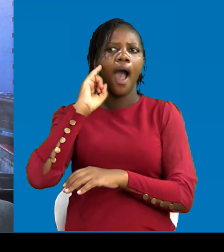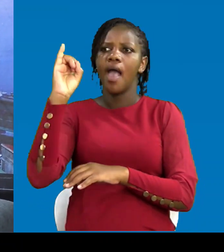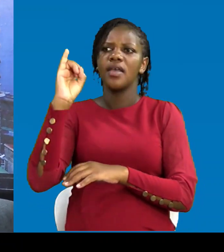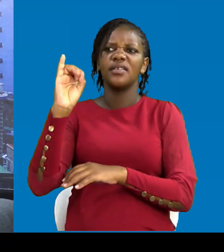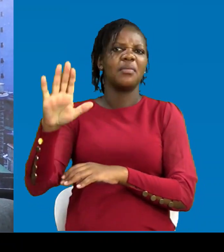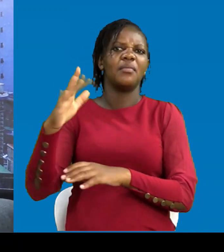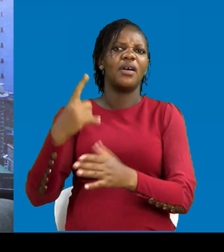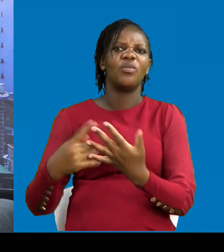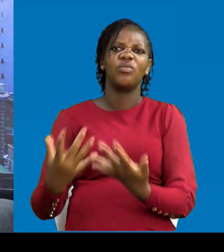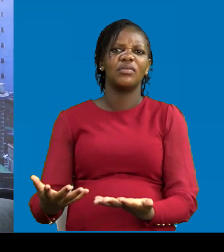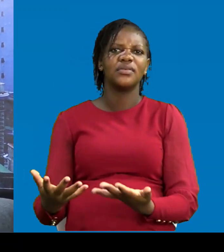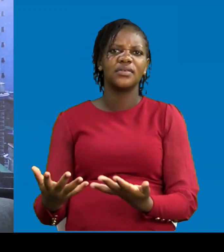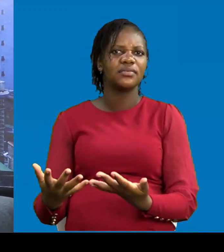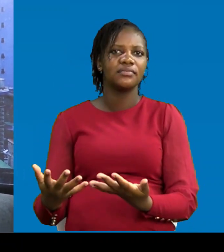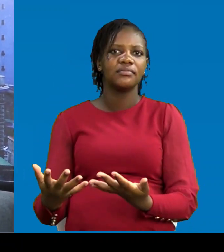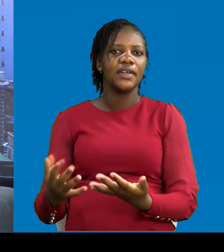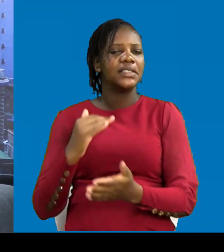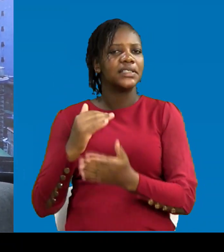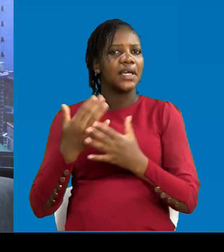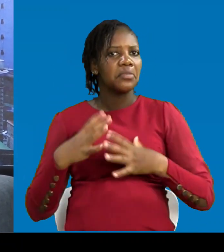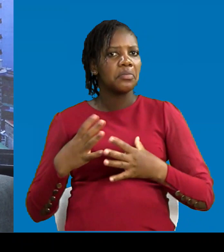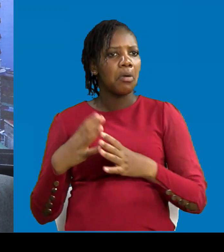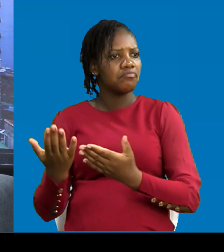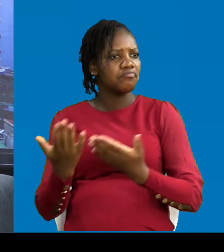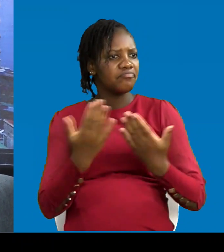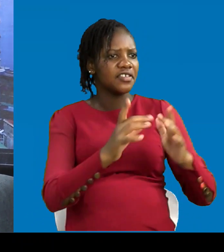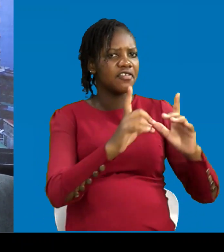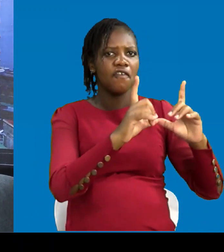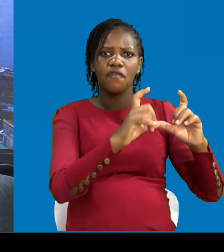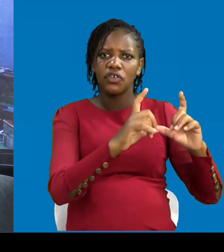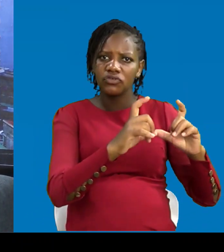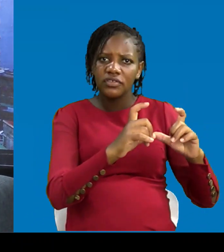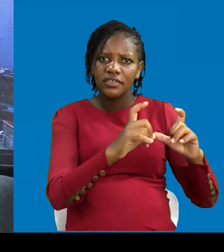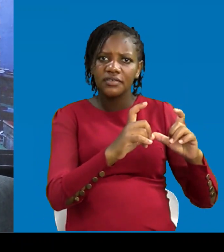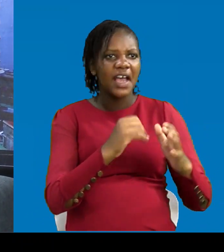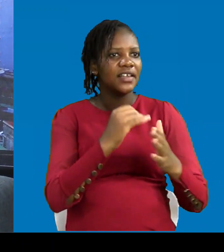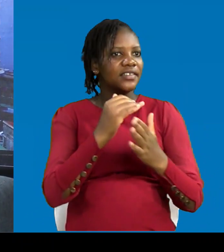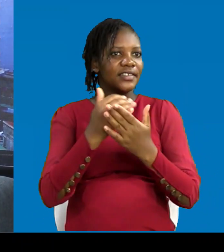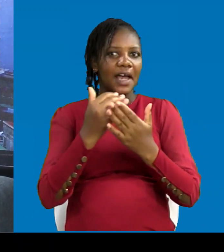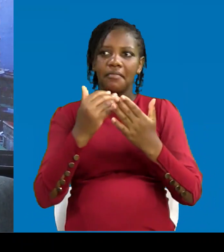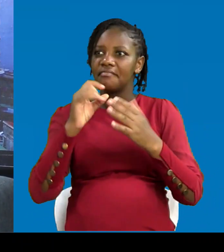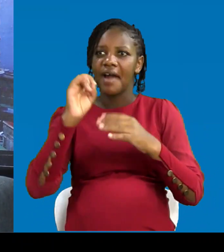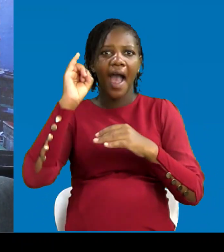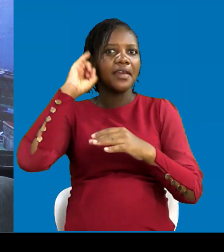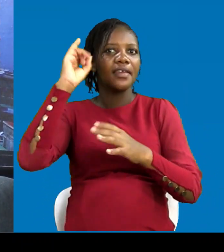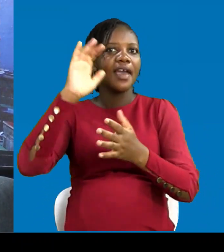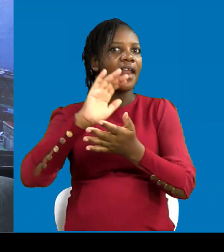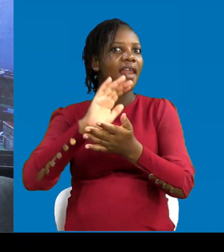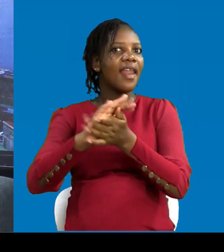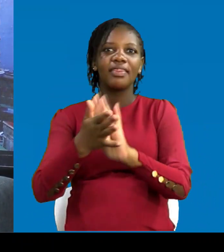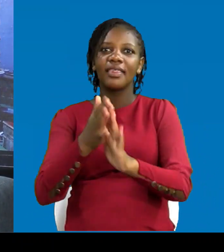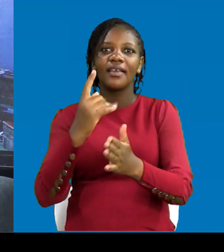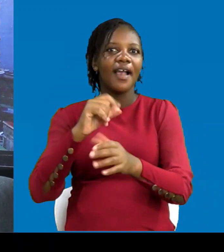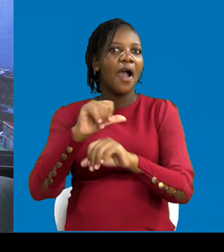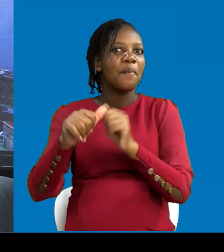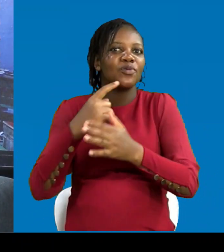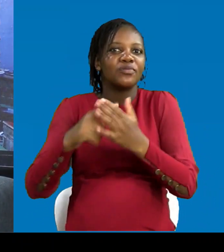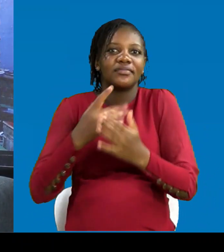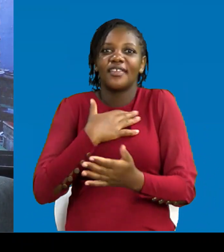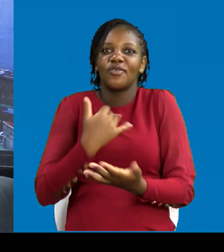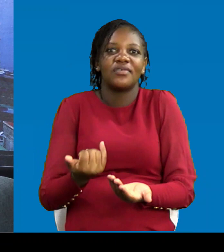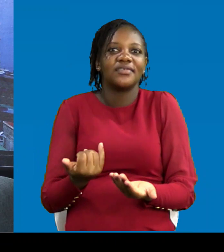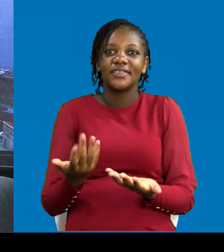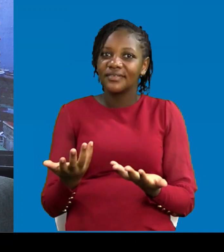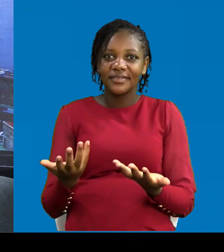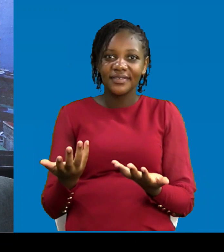for? So some will come with photos. Some will have no clue about what they really want. They want us to, you